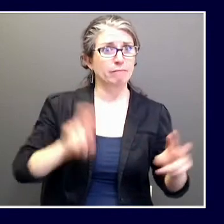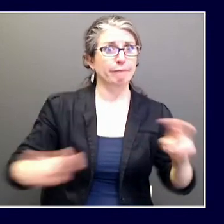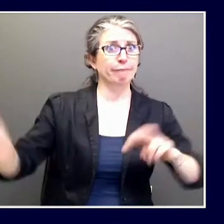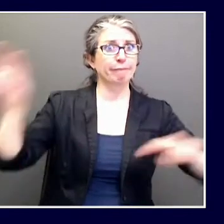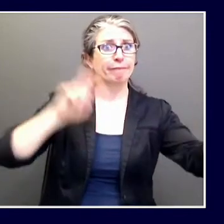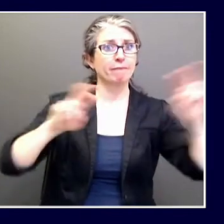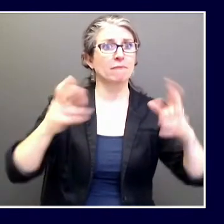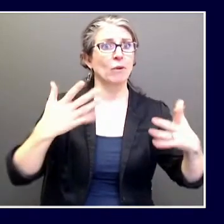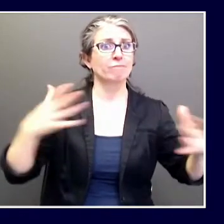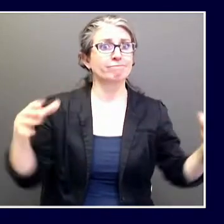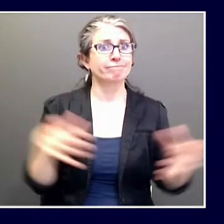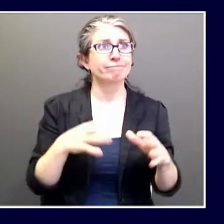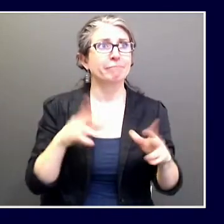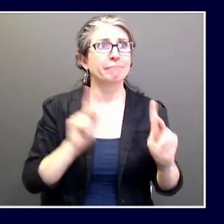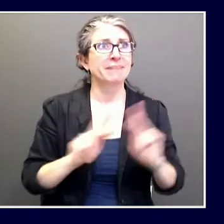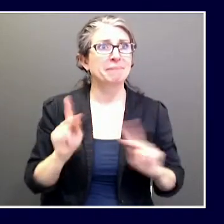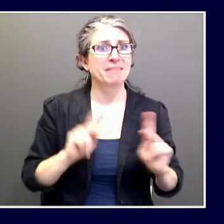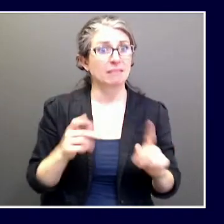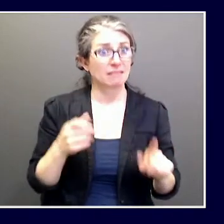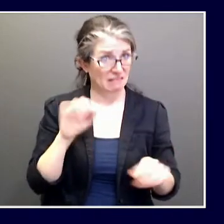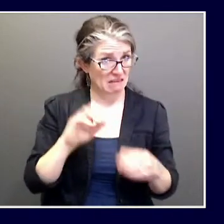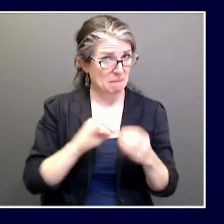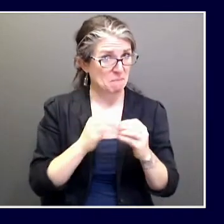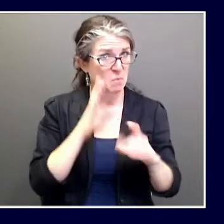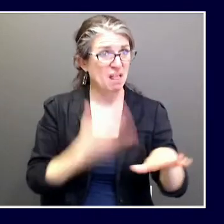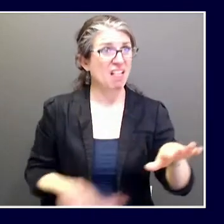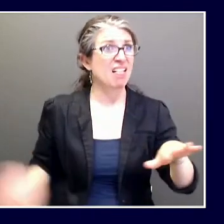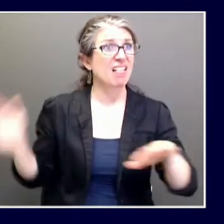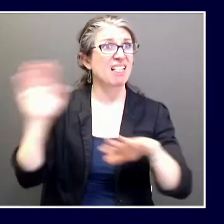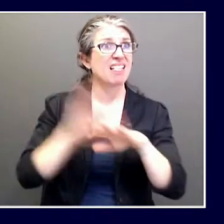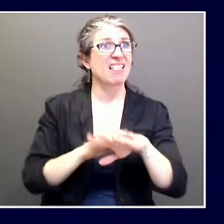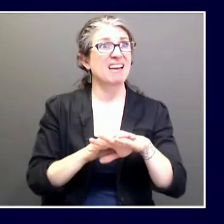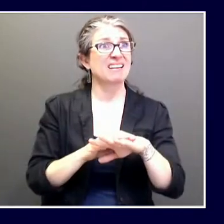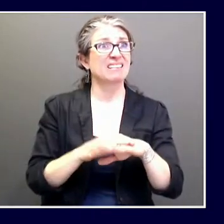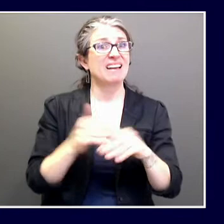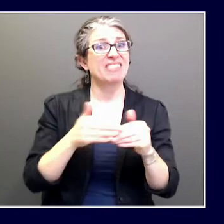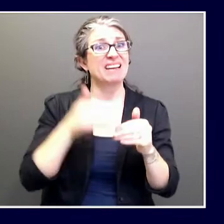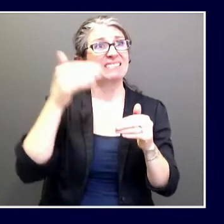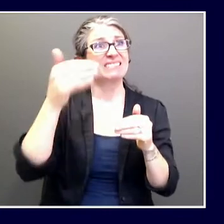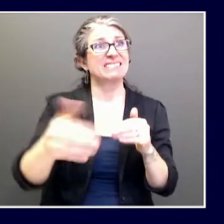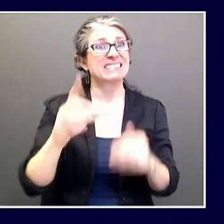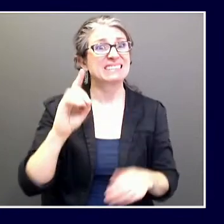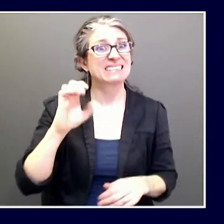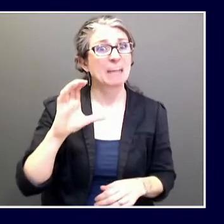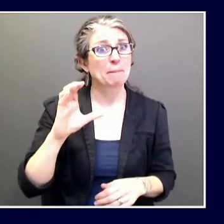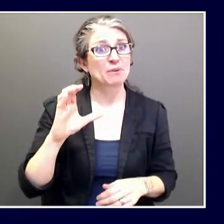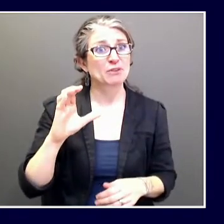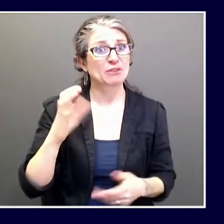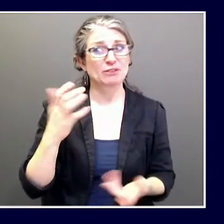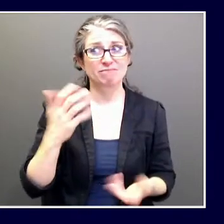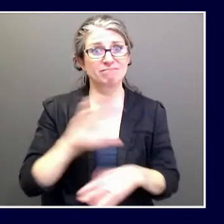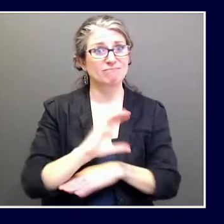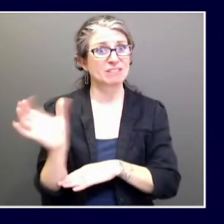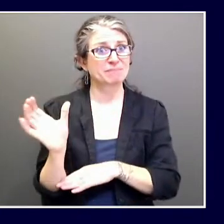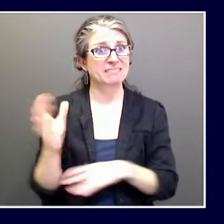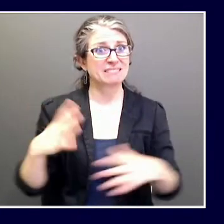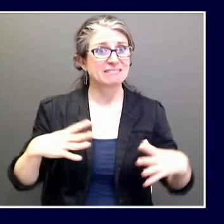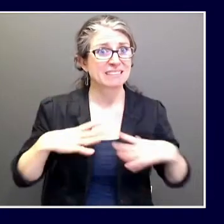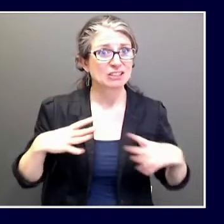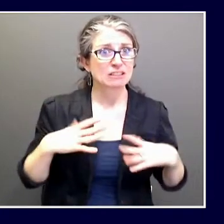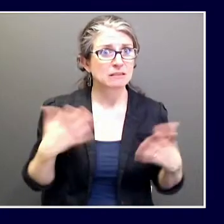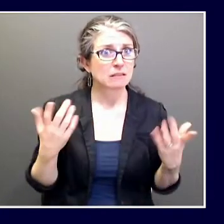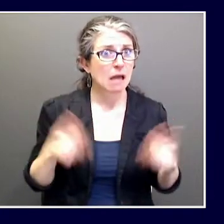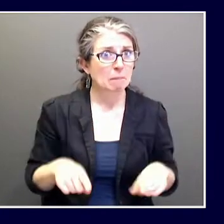we start to see those impacts, and what would they be? Sure. So generally speaking, we believe, as does everyone